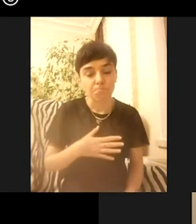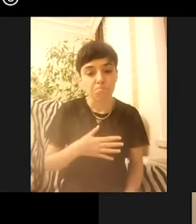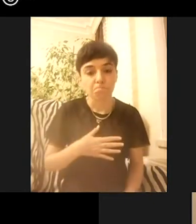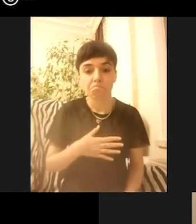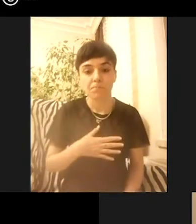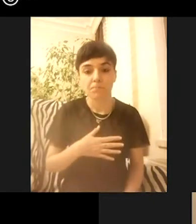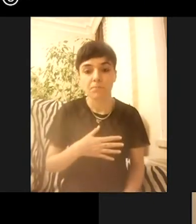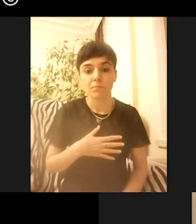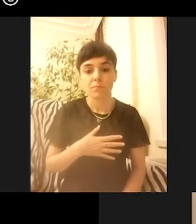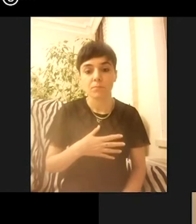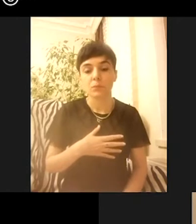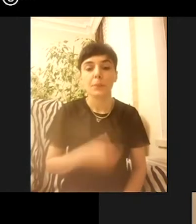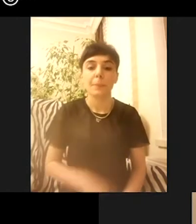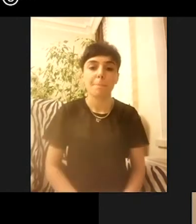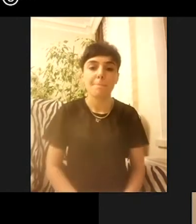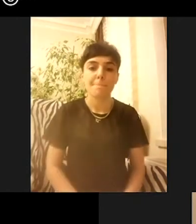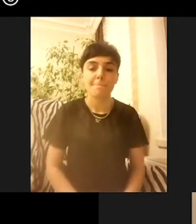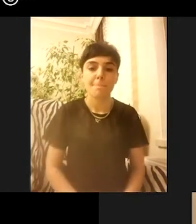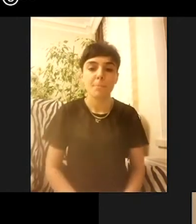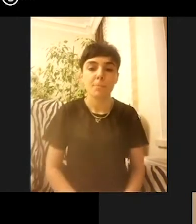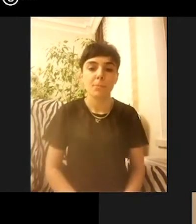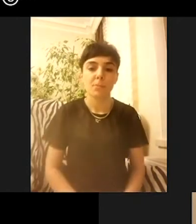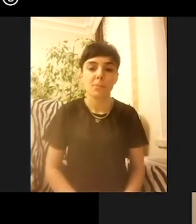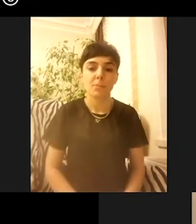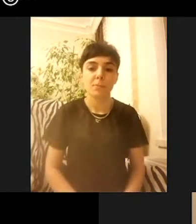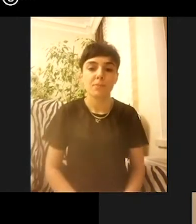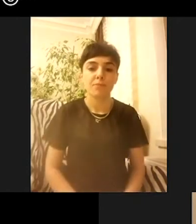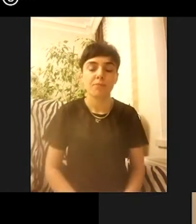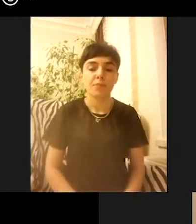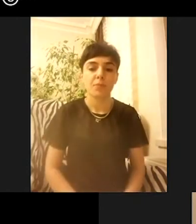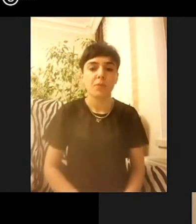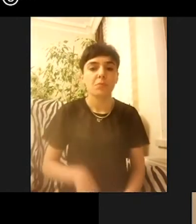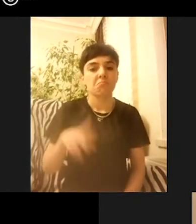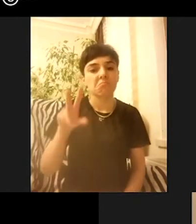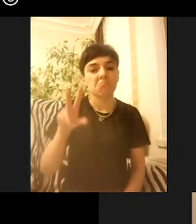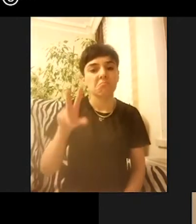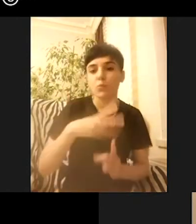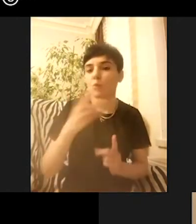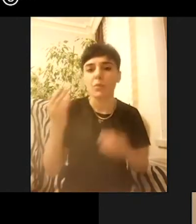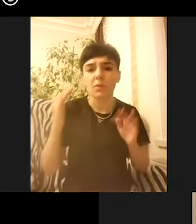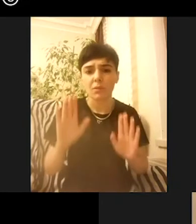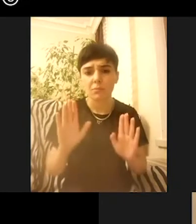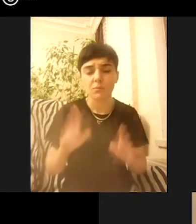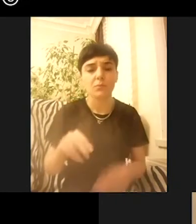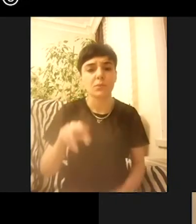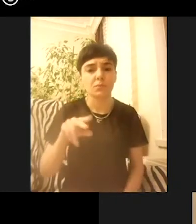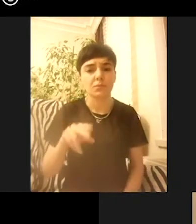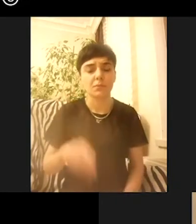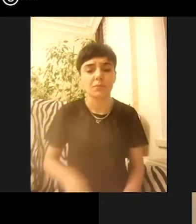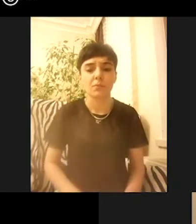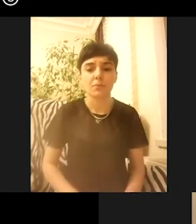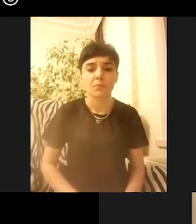enough. Or ultra radical, you know, ultra radical. So understandings of violence, for example, for many